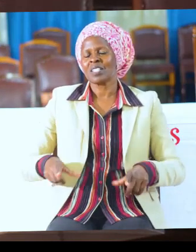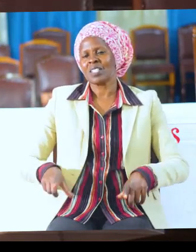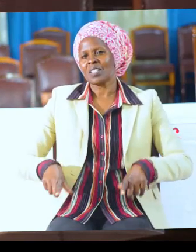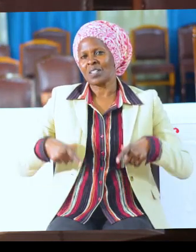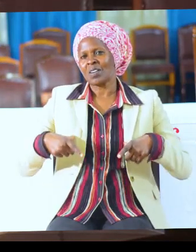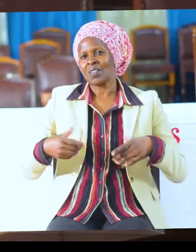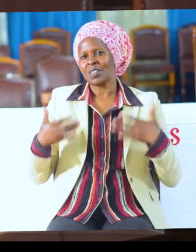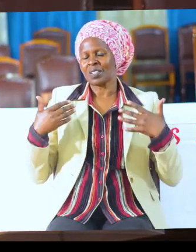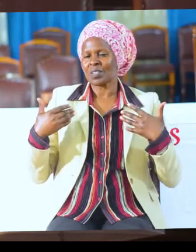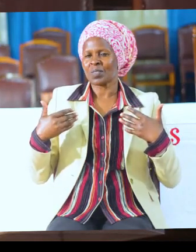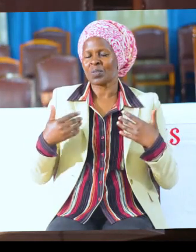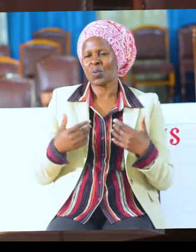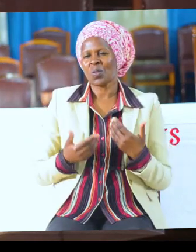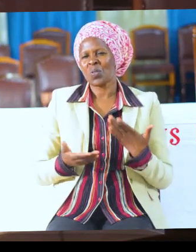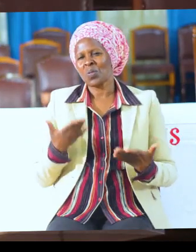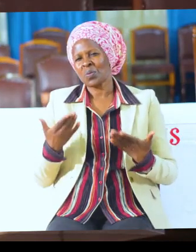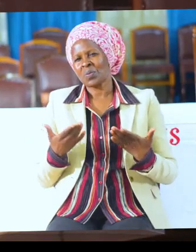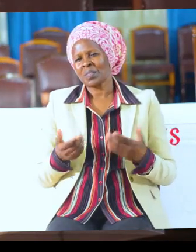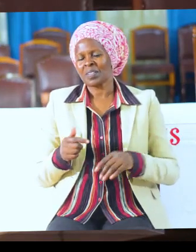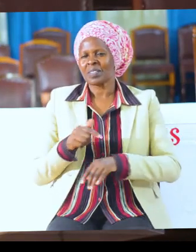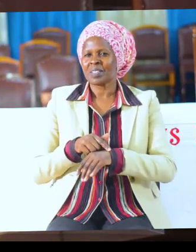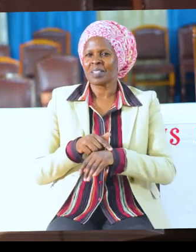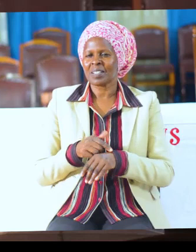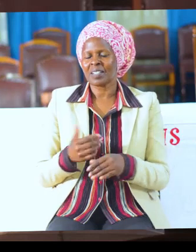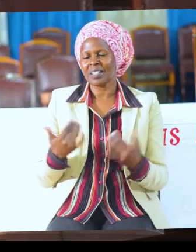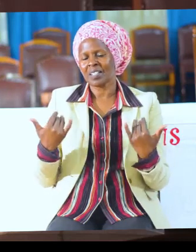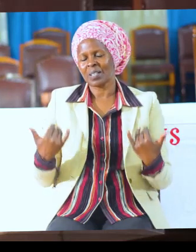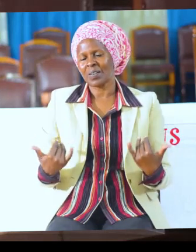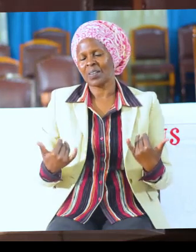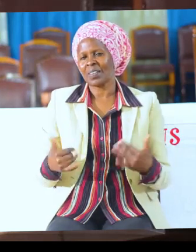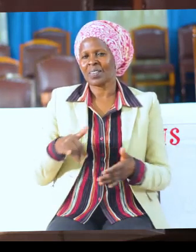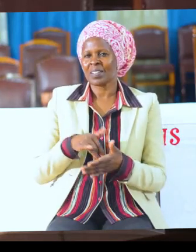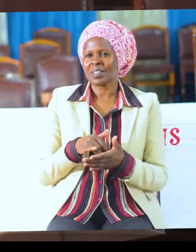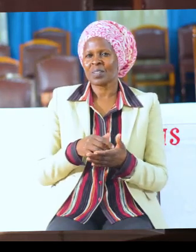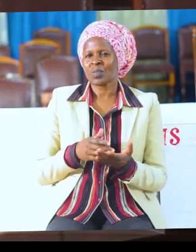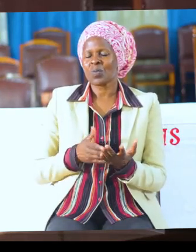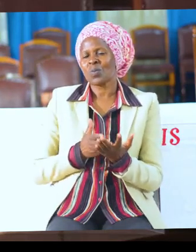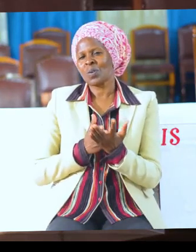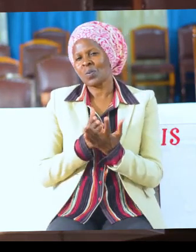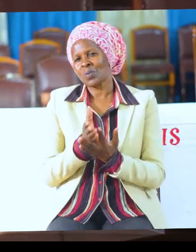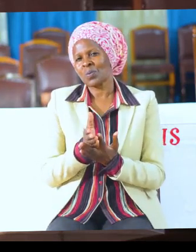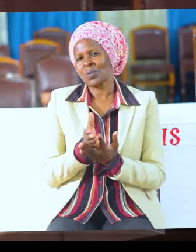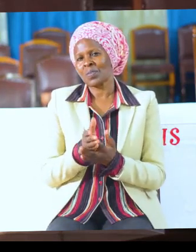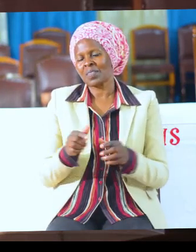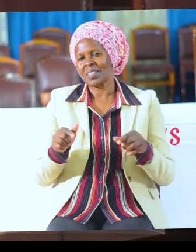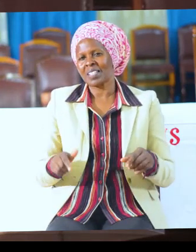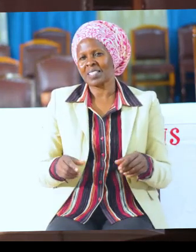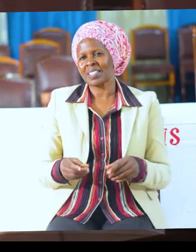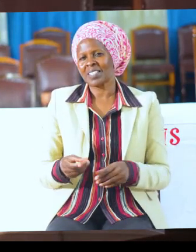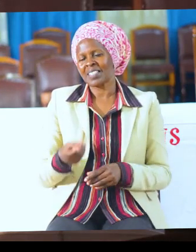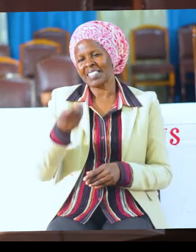life. And although at times like now that we are going through this